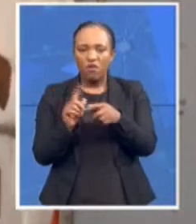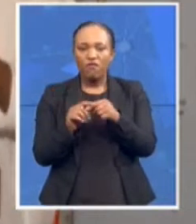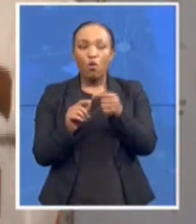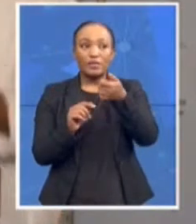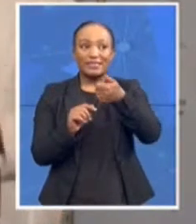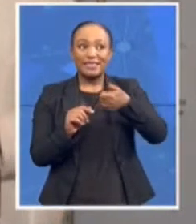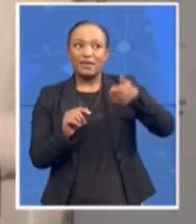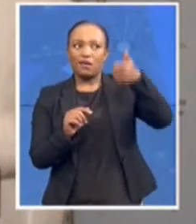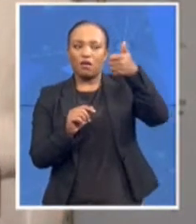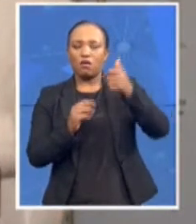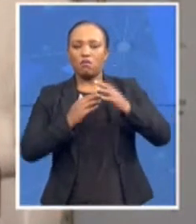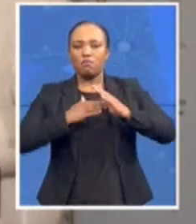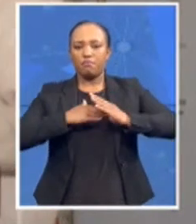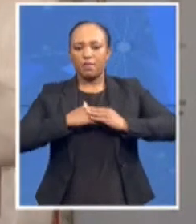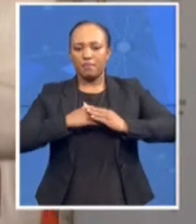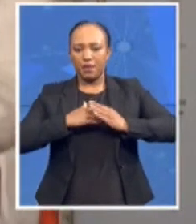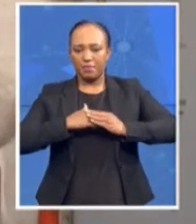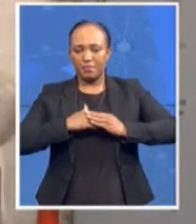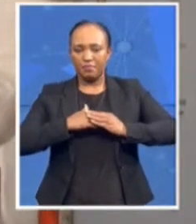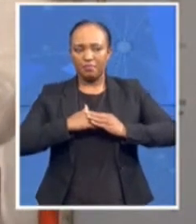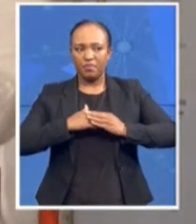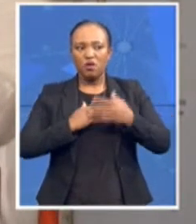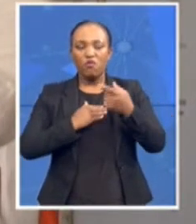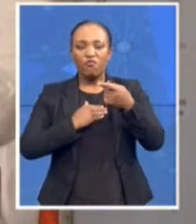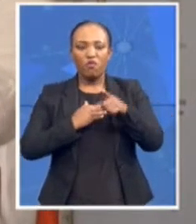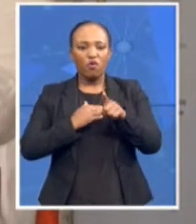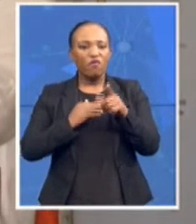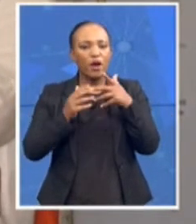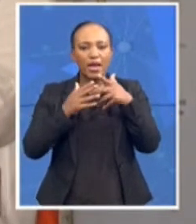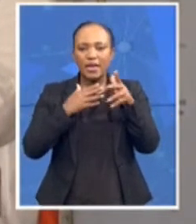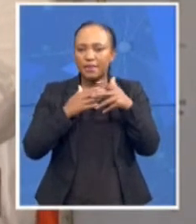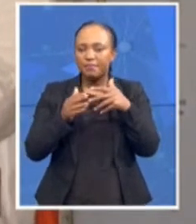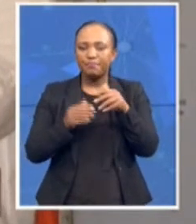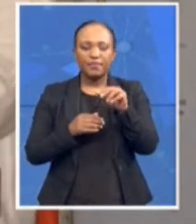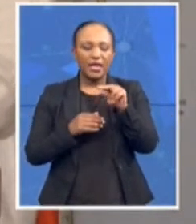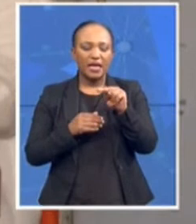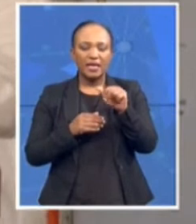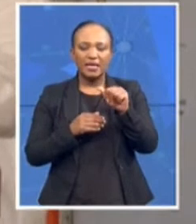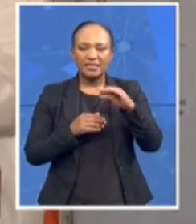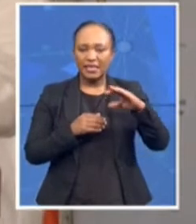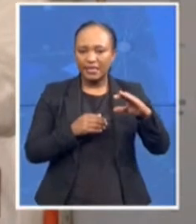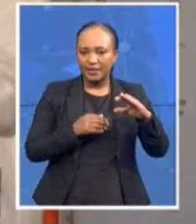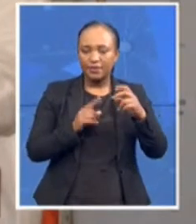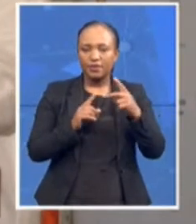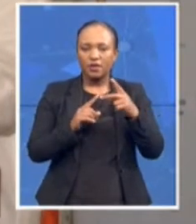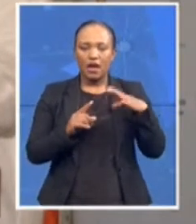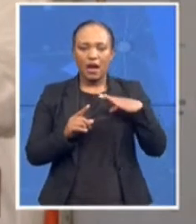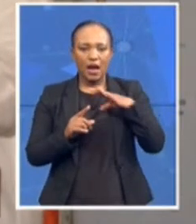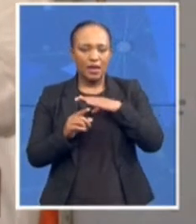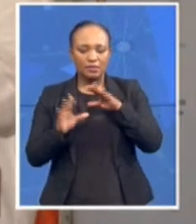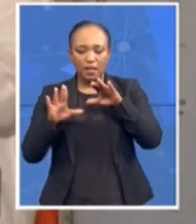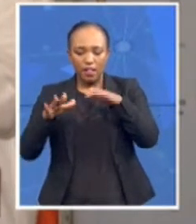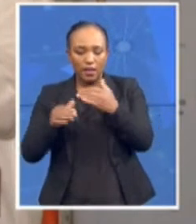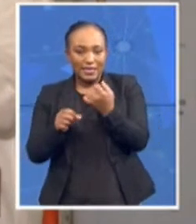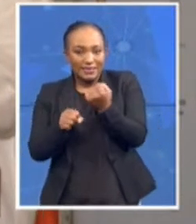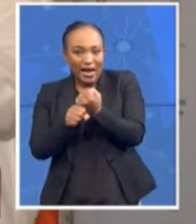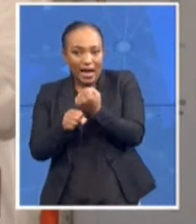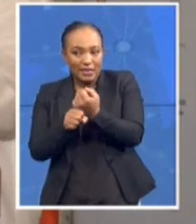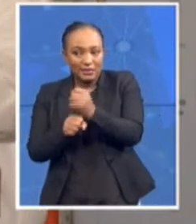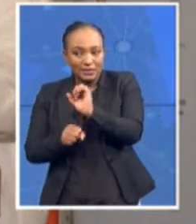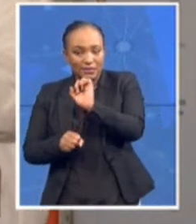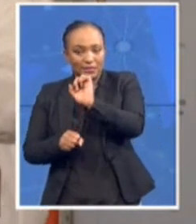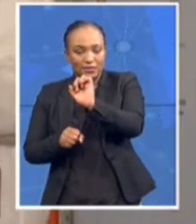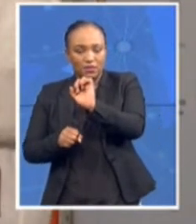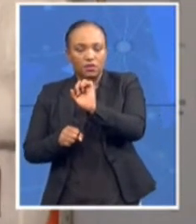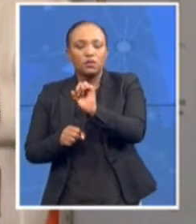of NAC. The council's task is just that, to ensure that that is followed